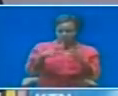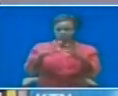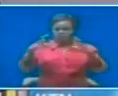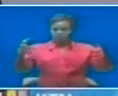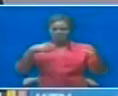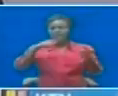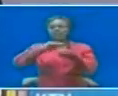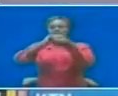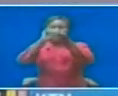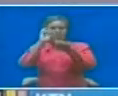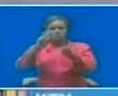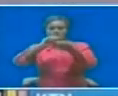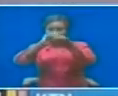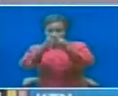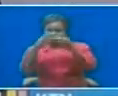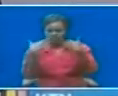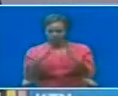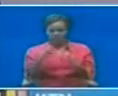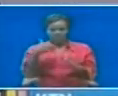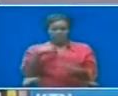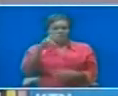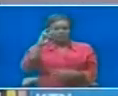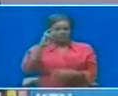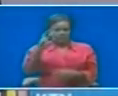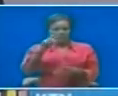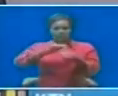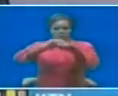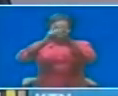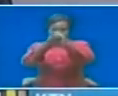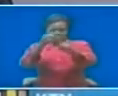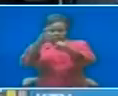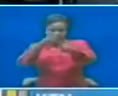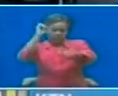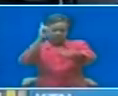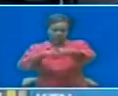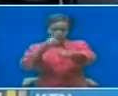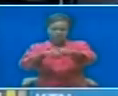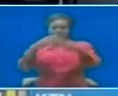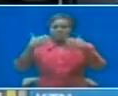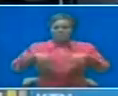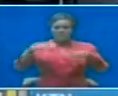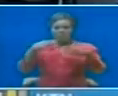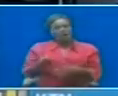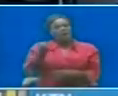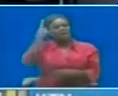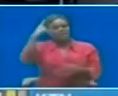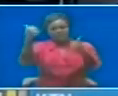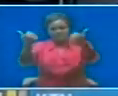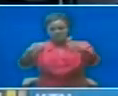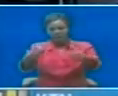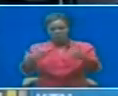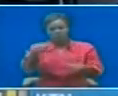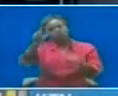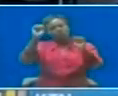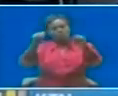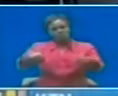evolution. I've been at it a decade now, and I've seen an evolution from the time when people didn't quite understand that you could